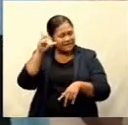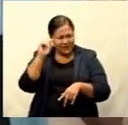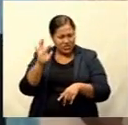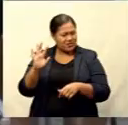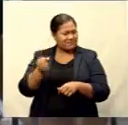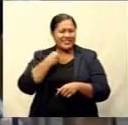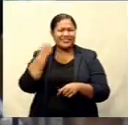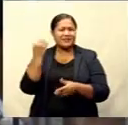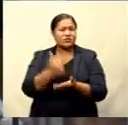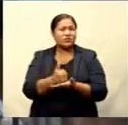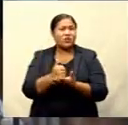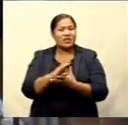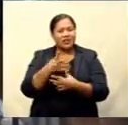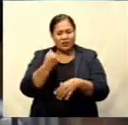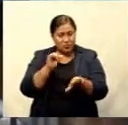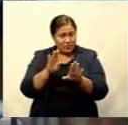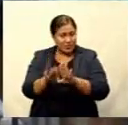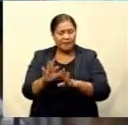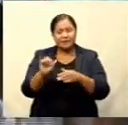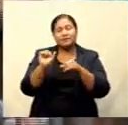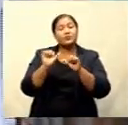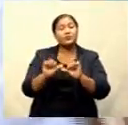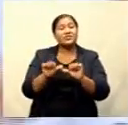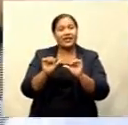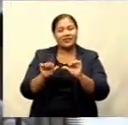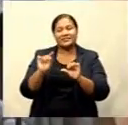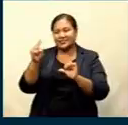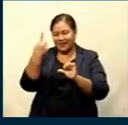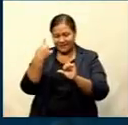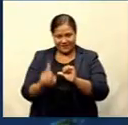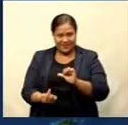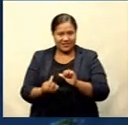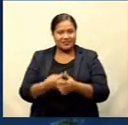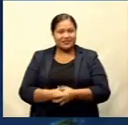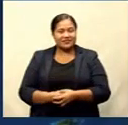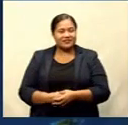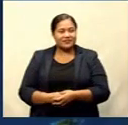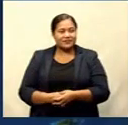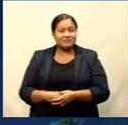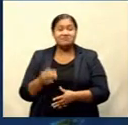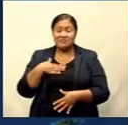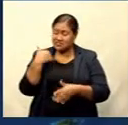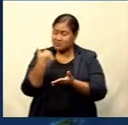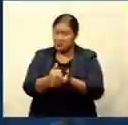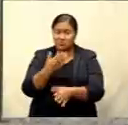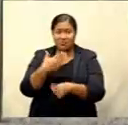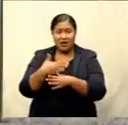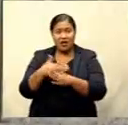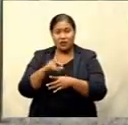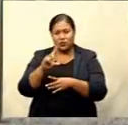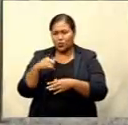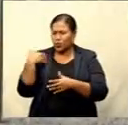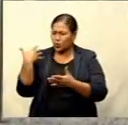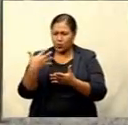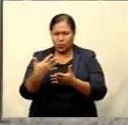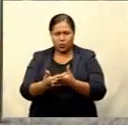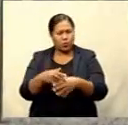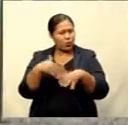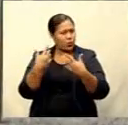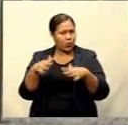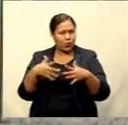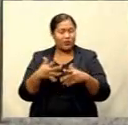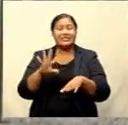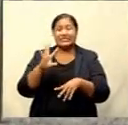they take the step of protecting themselves first. I support the work that has been done so far.